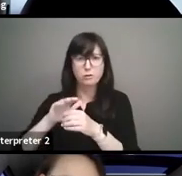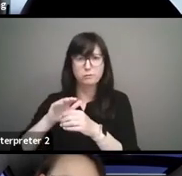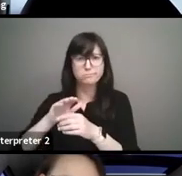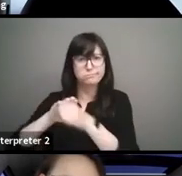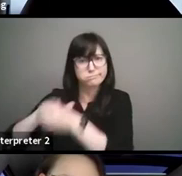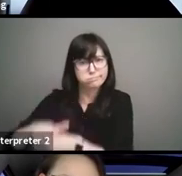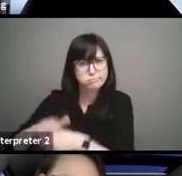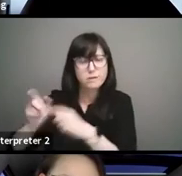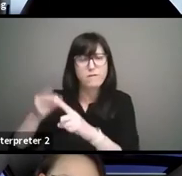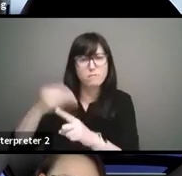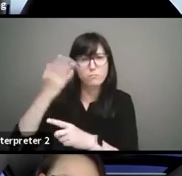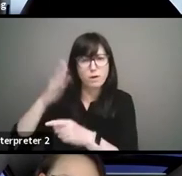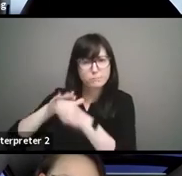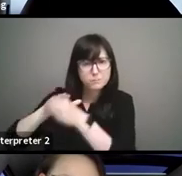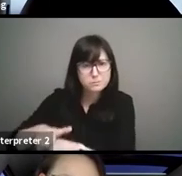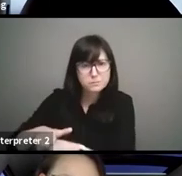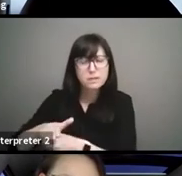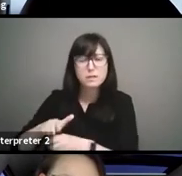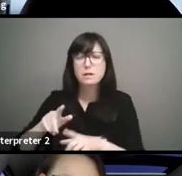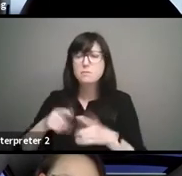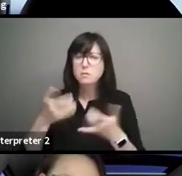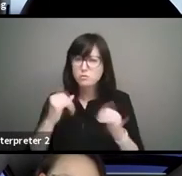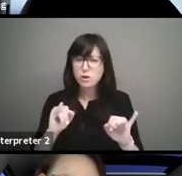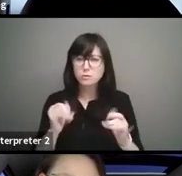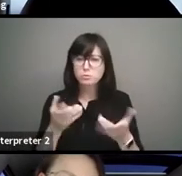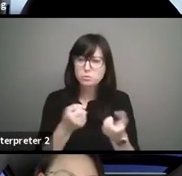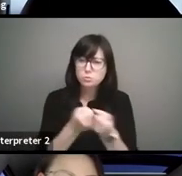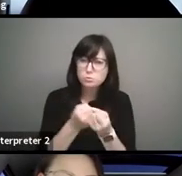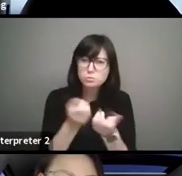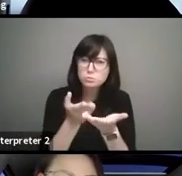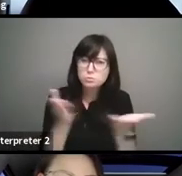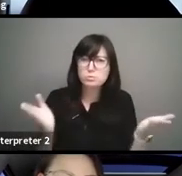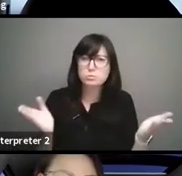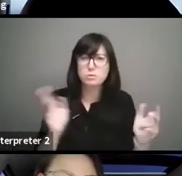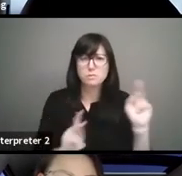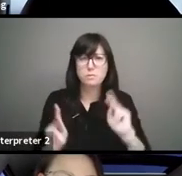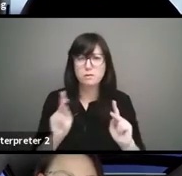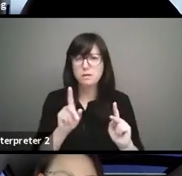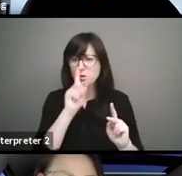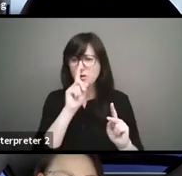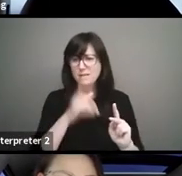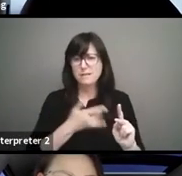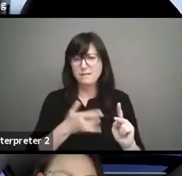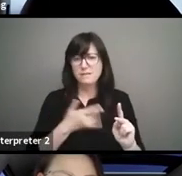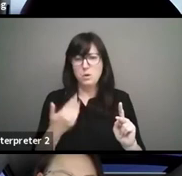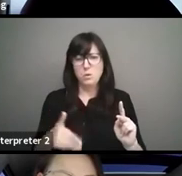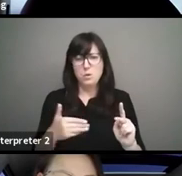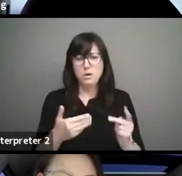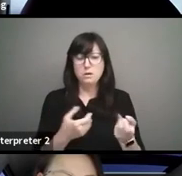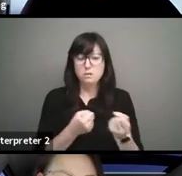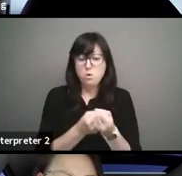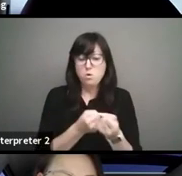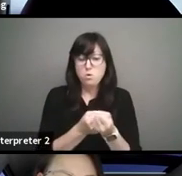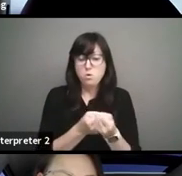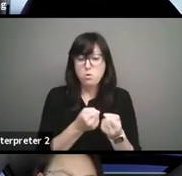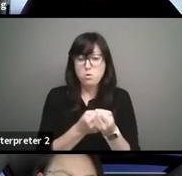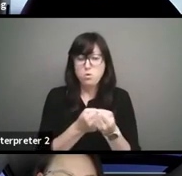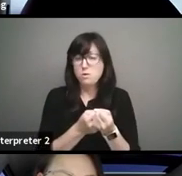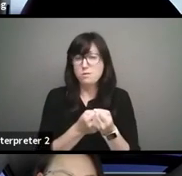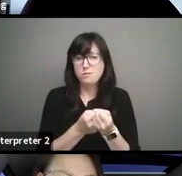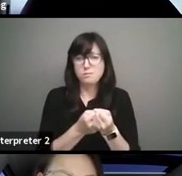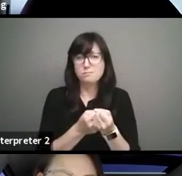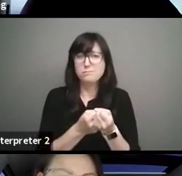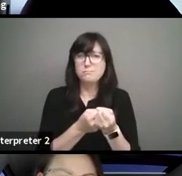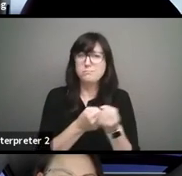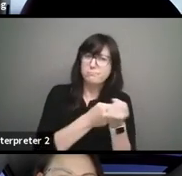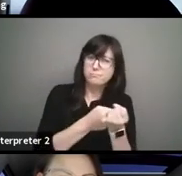And yeah, really trying to support folks, but also I find that support has to go like both ways.